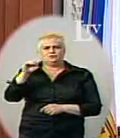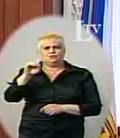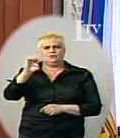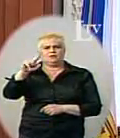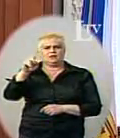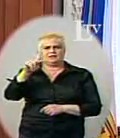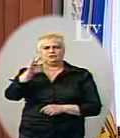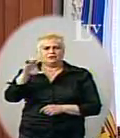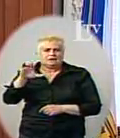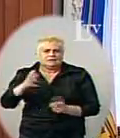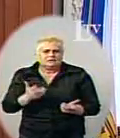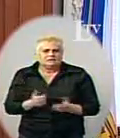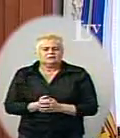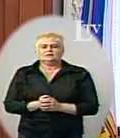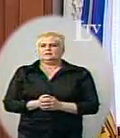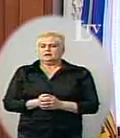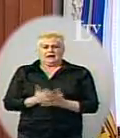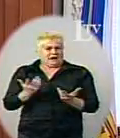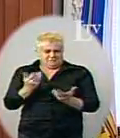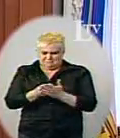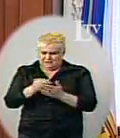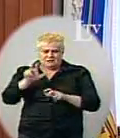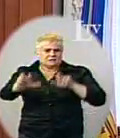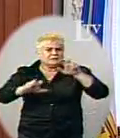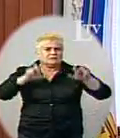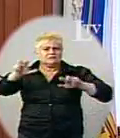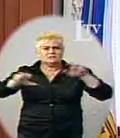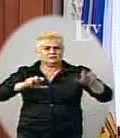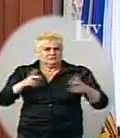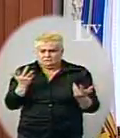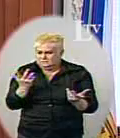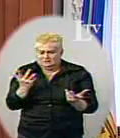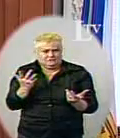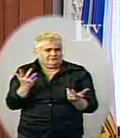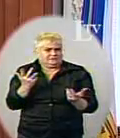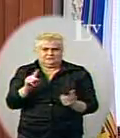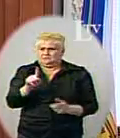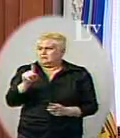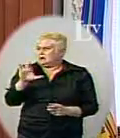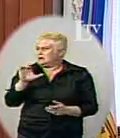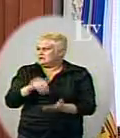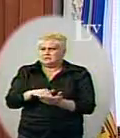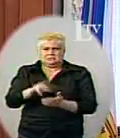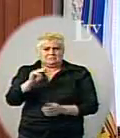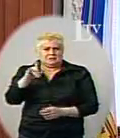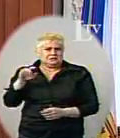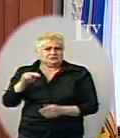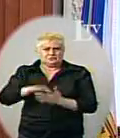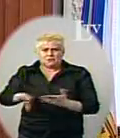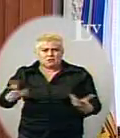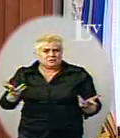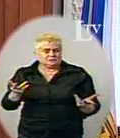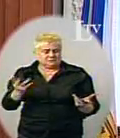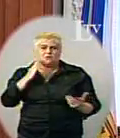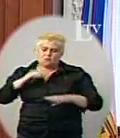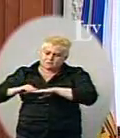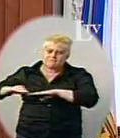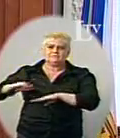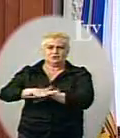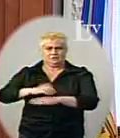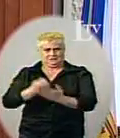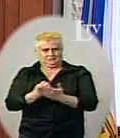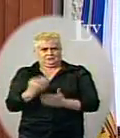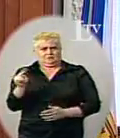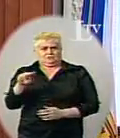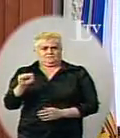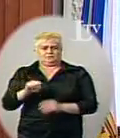hundreds of millions of dollars in exploration off our coasts are going to be significantly boosting our